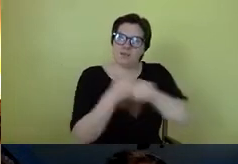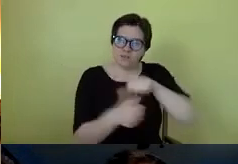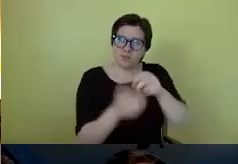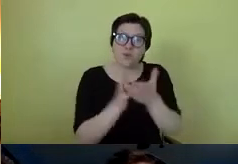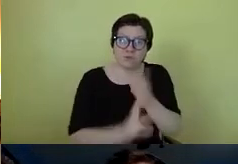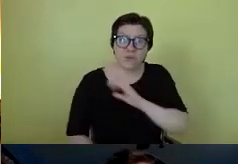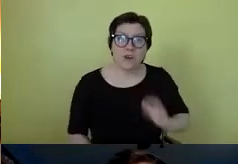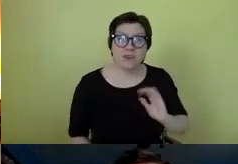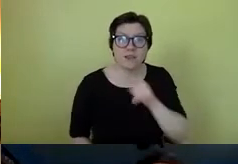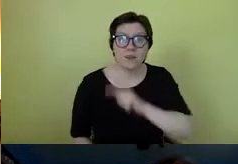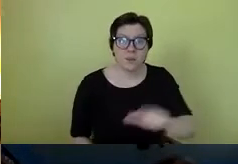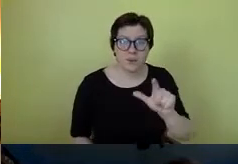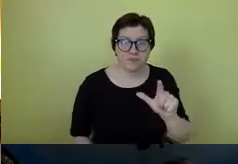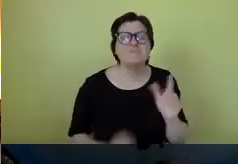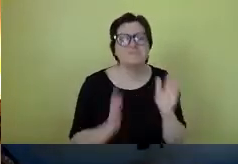Christ our Lord.